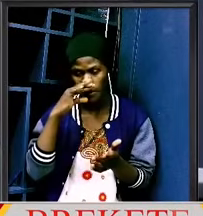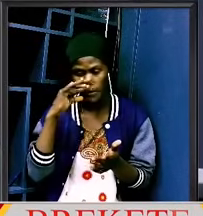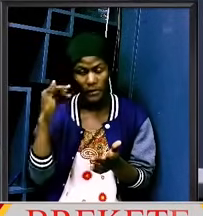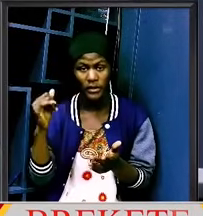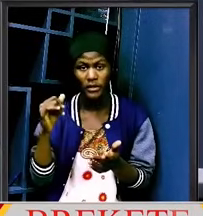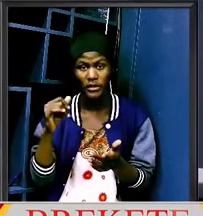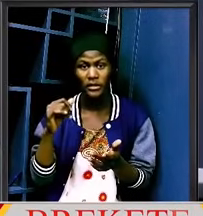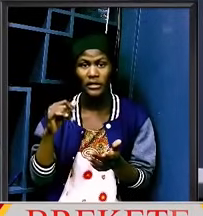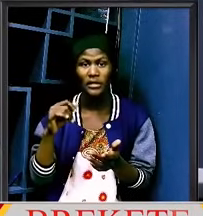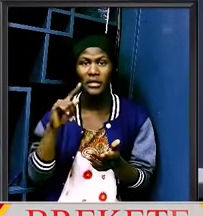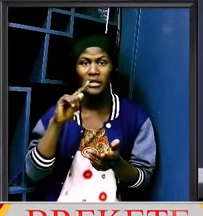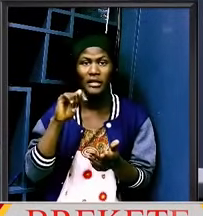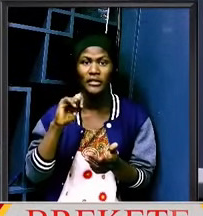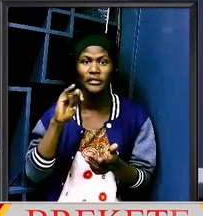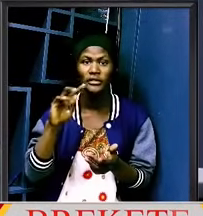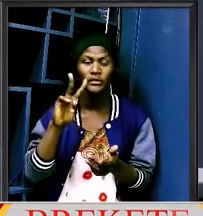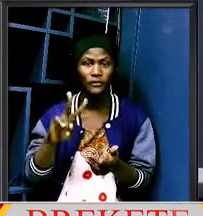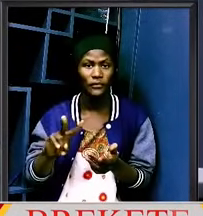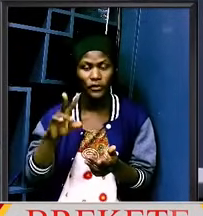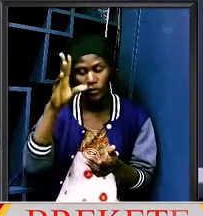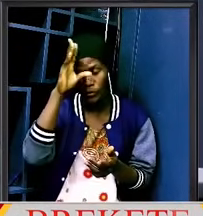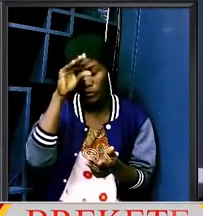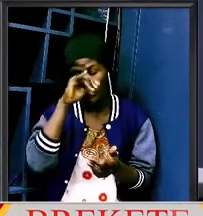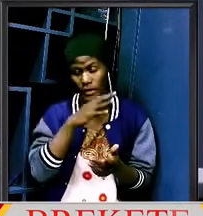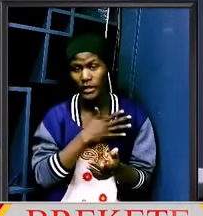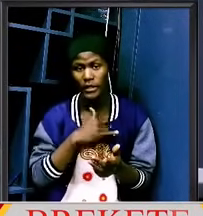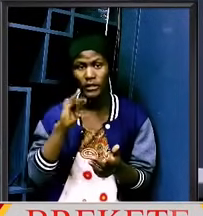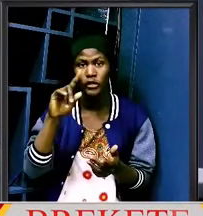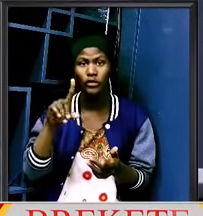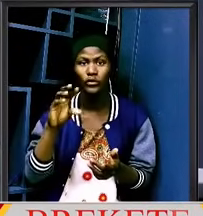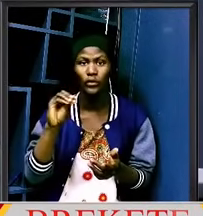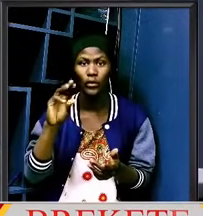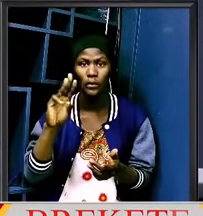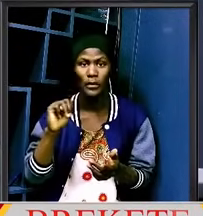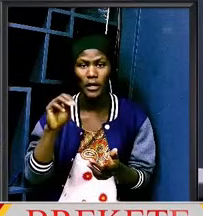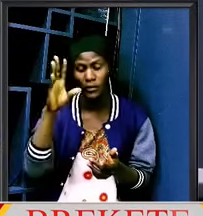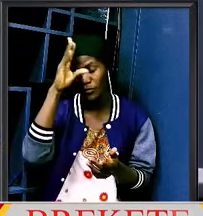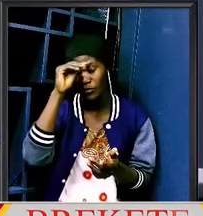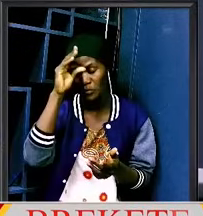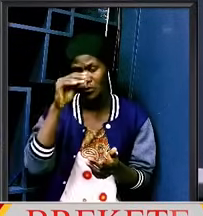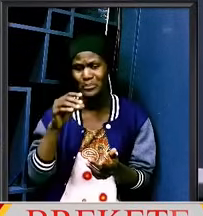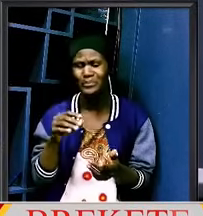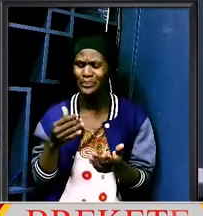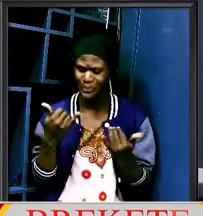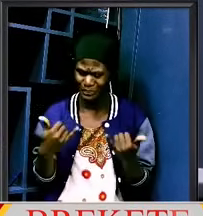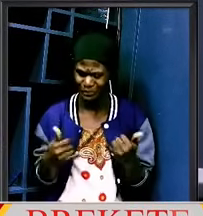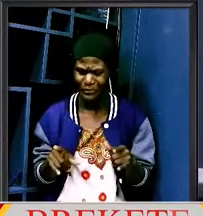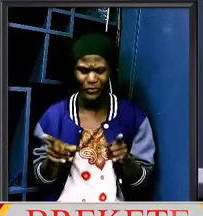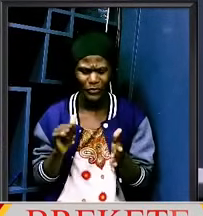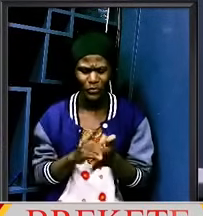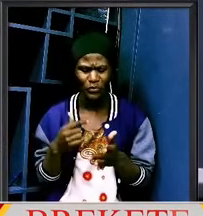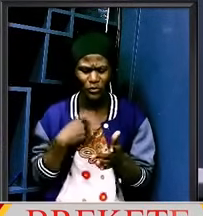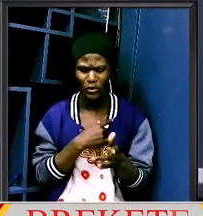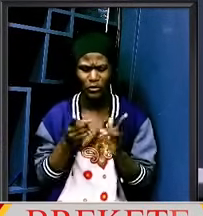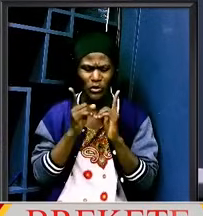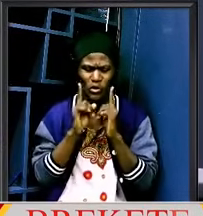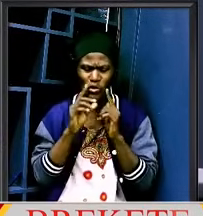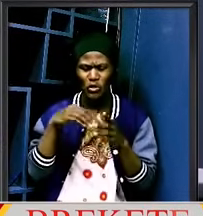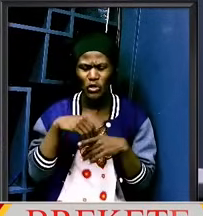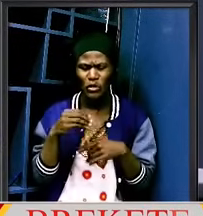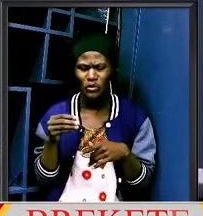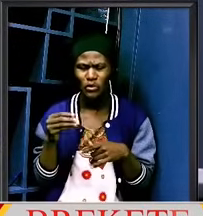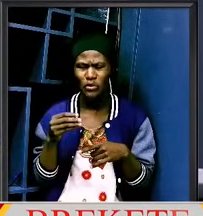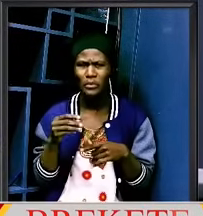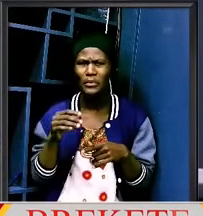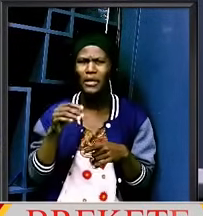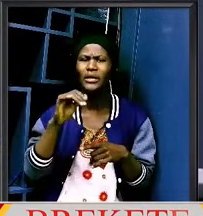boys. Yes. As at this now, where would they talk? Some of them don't they drunk already this morning. Mm. Some of them